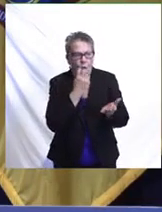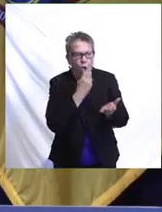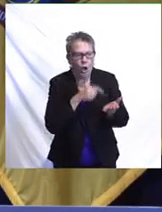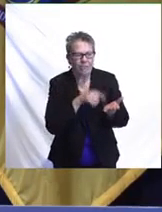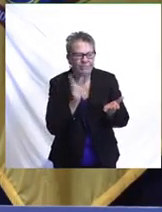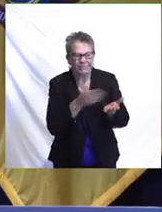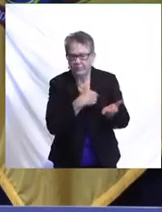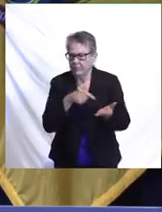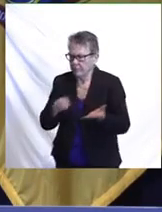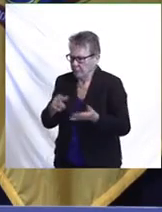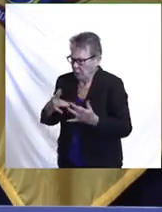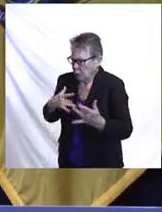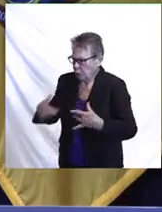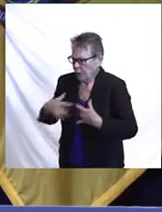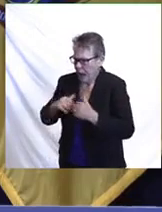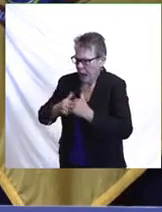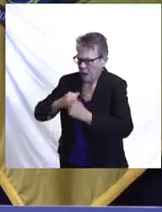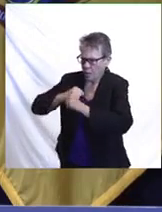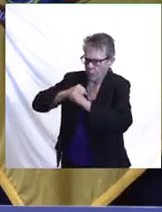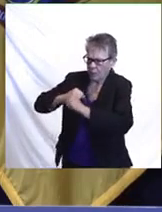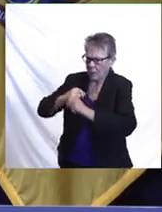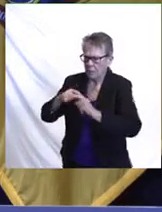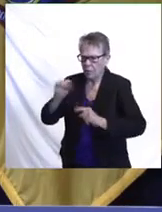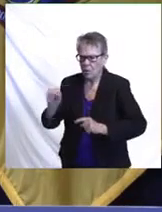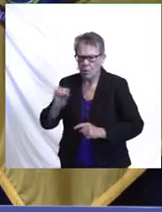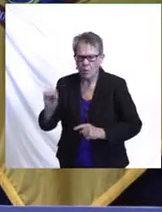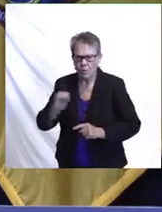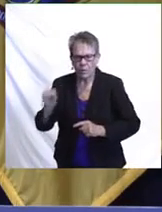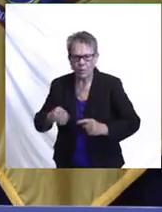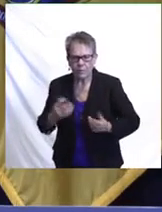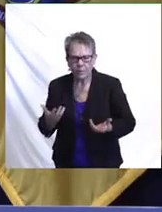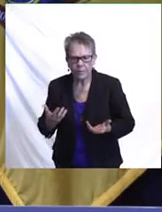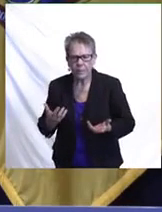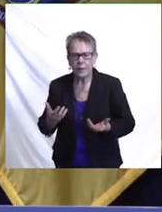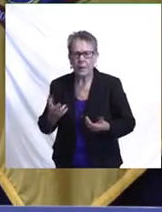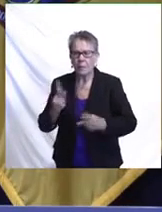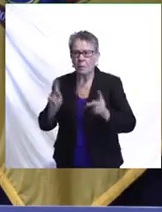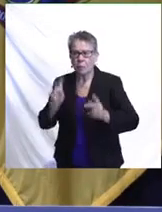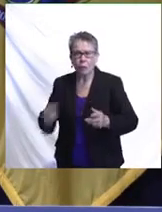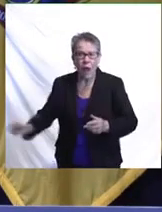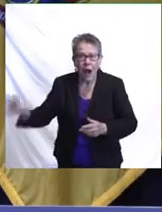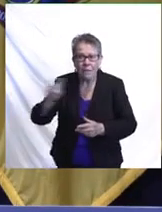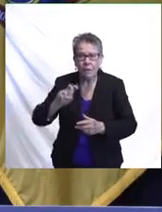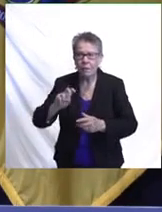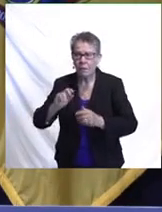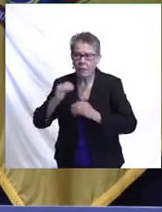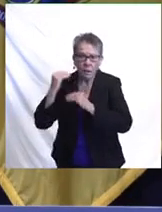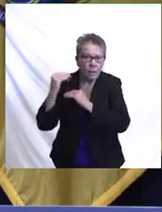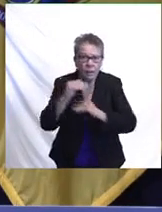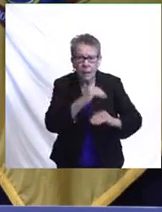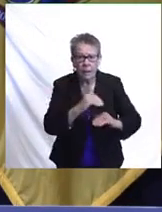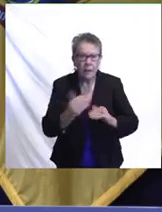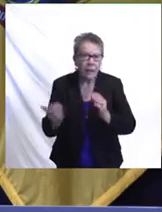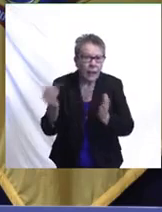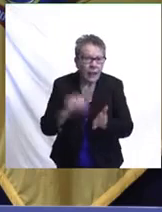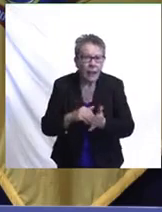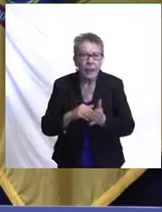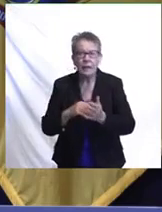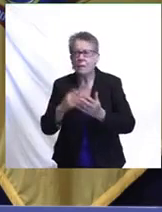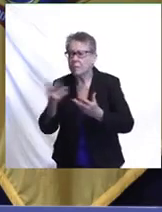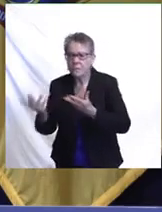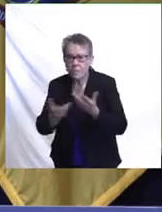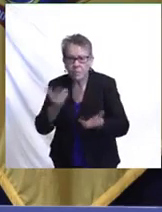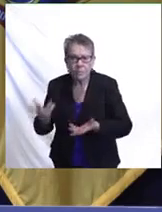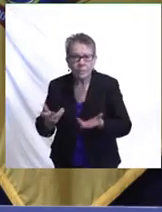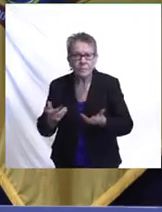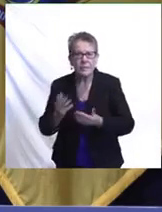and there's a segment of the population that may be discounting it. There's a segment of the population that is becoming hysterical